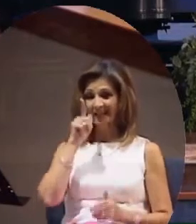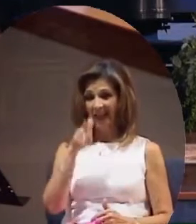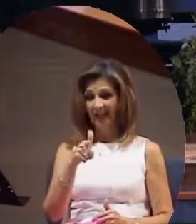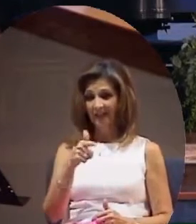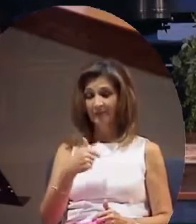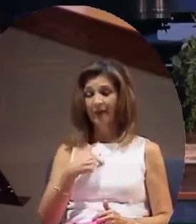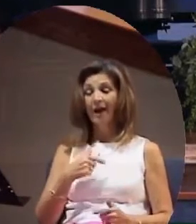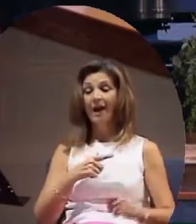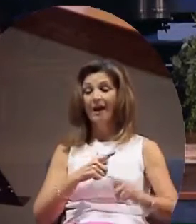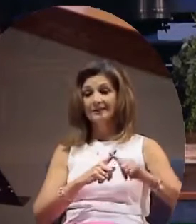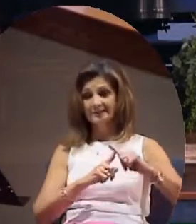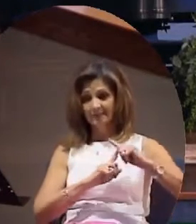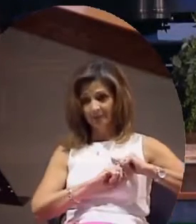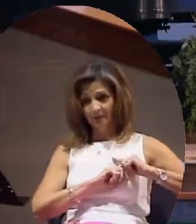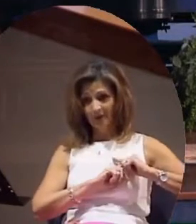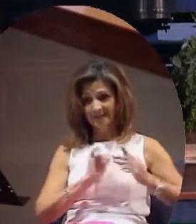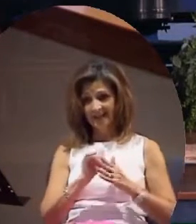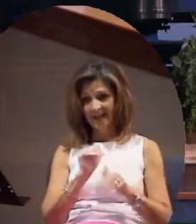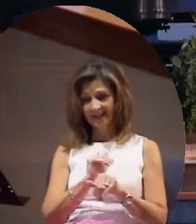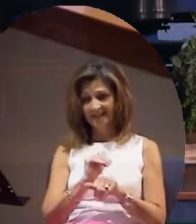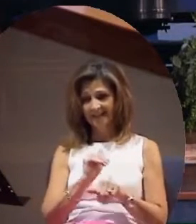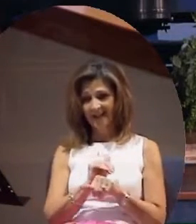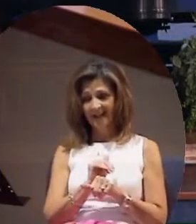I got born again that night. So